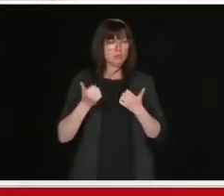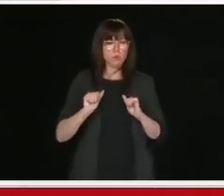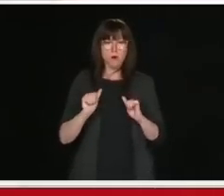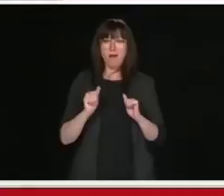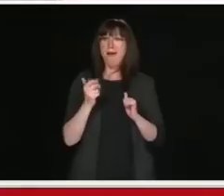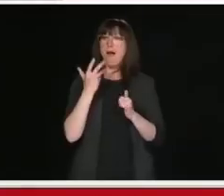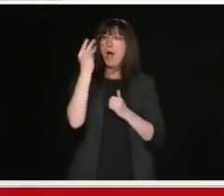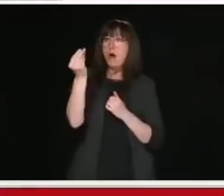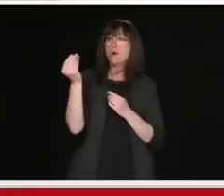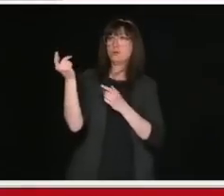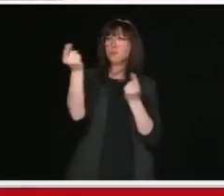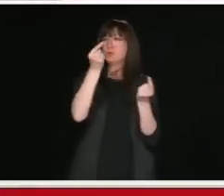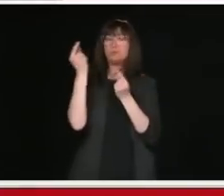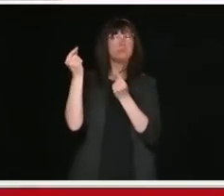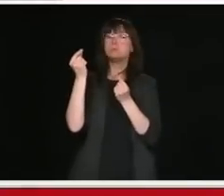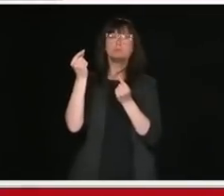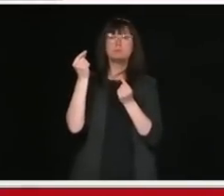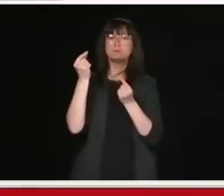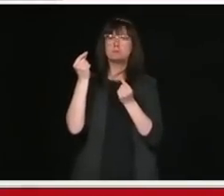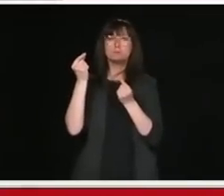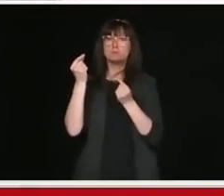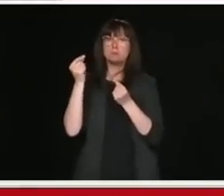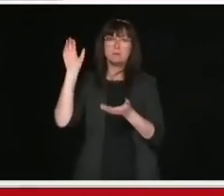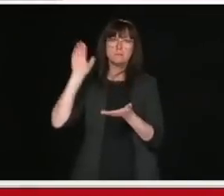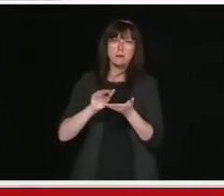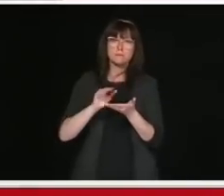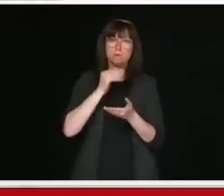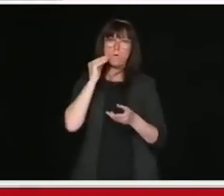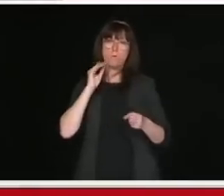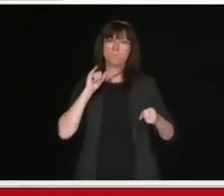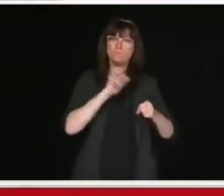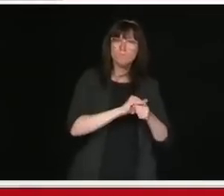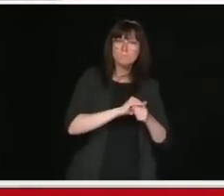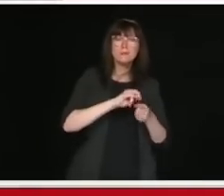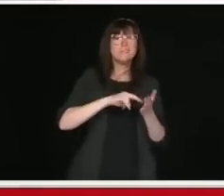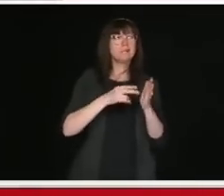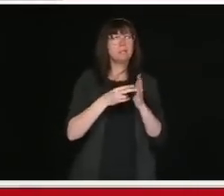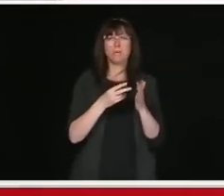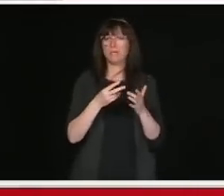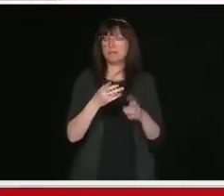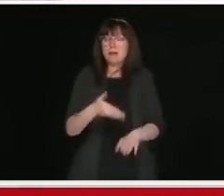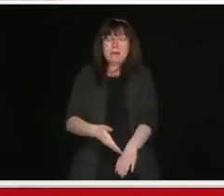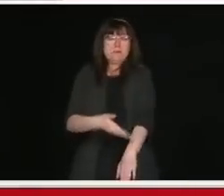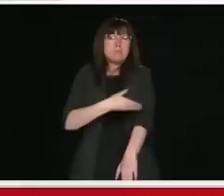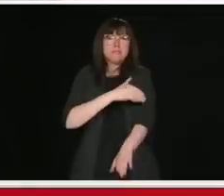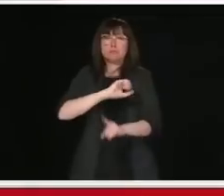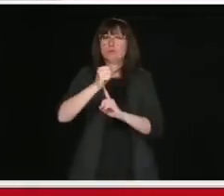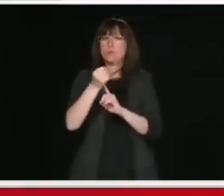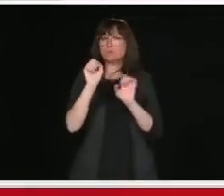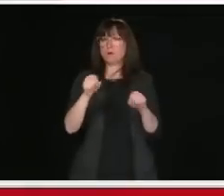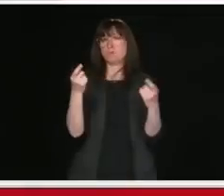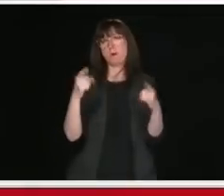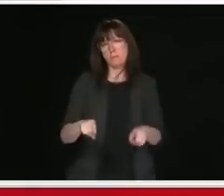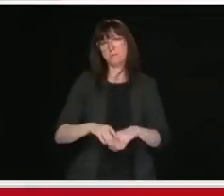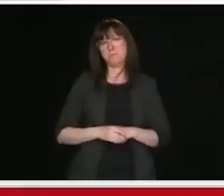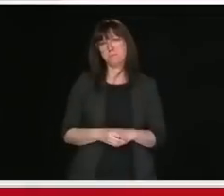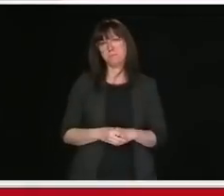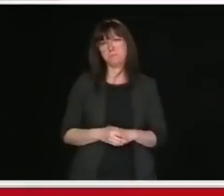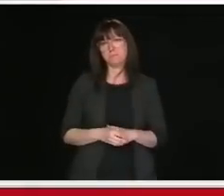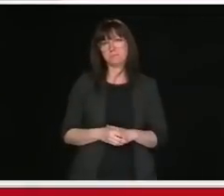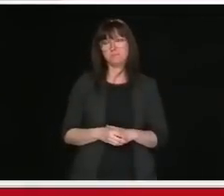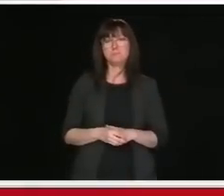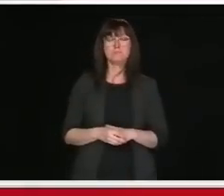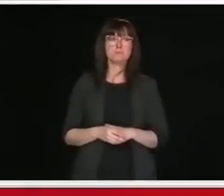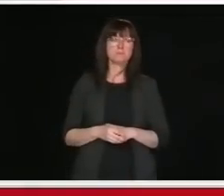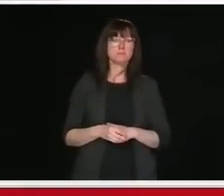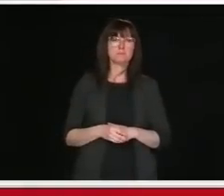possible so that we can get through this in the best shape possible. Okay. I understand that